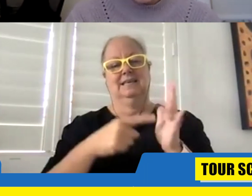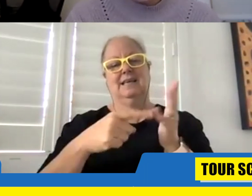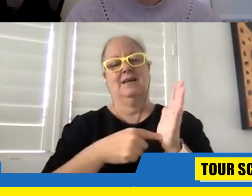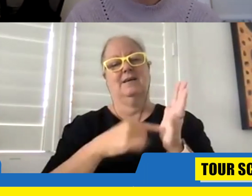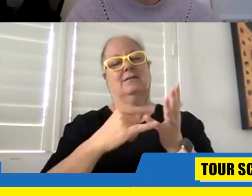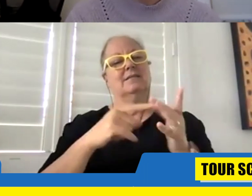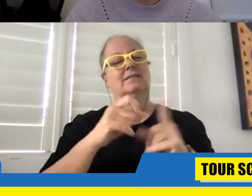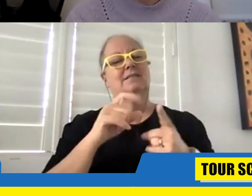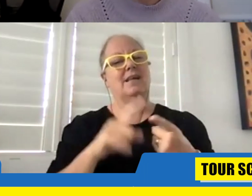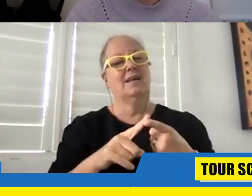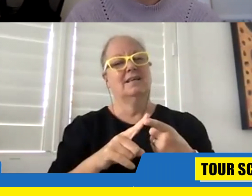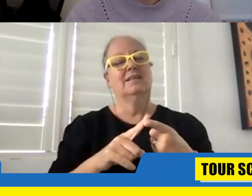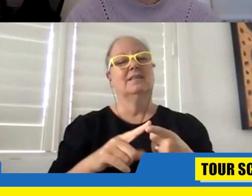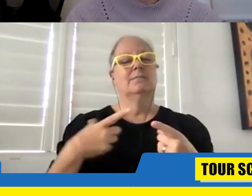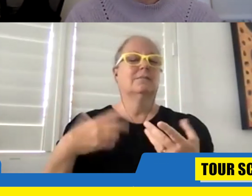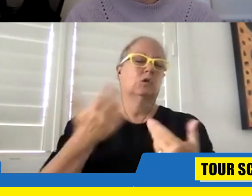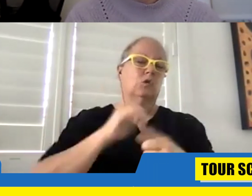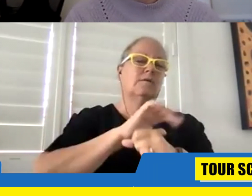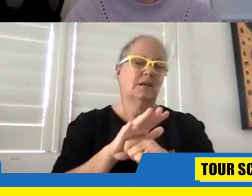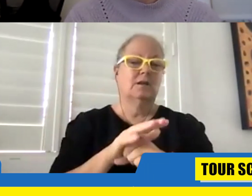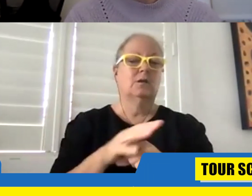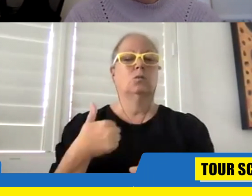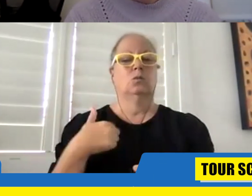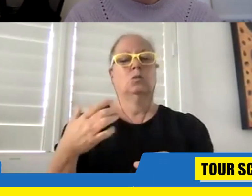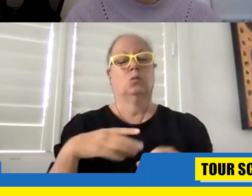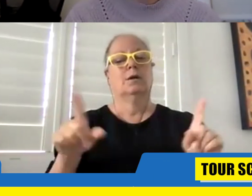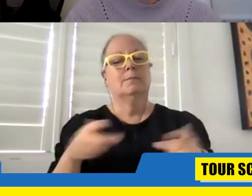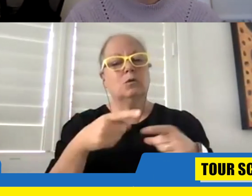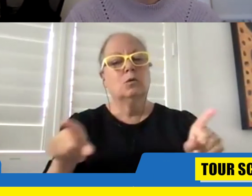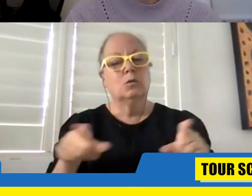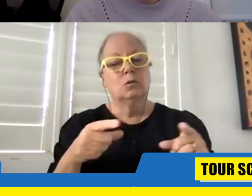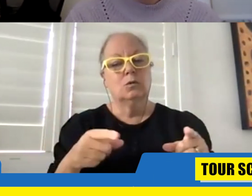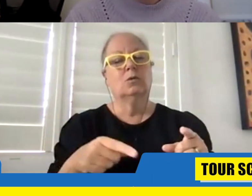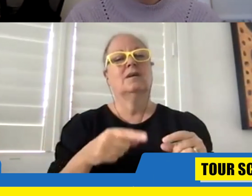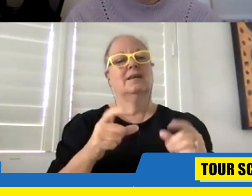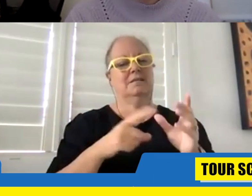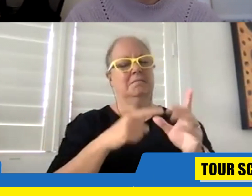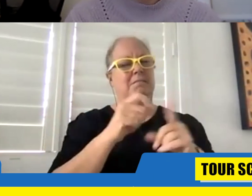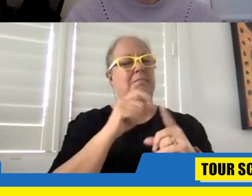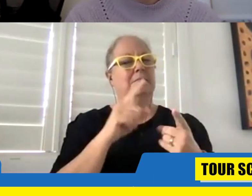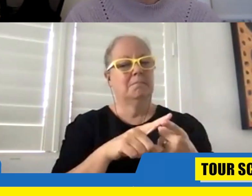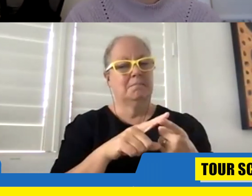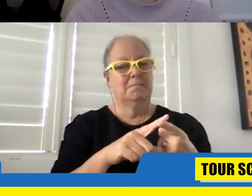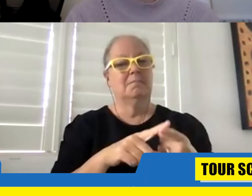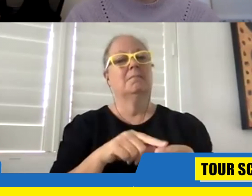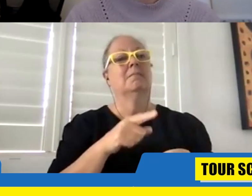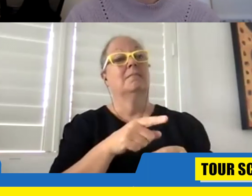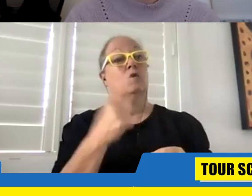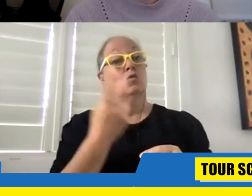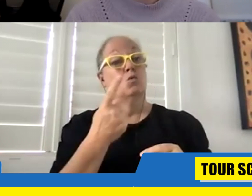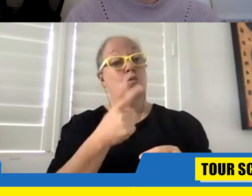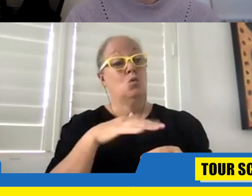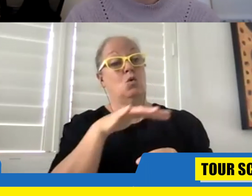programming. The general idea was to reinvigorate the music scene, keep our local artists in paid employment,